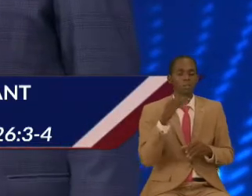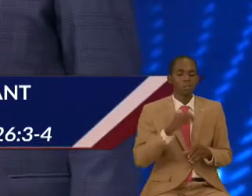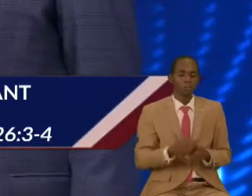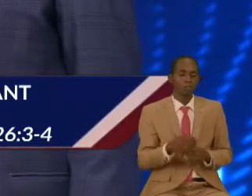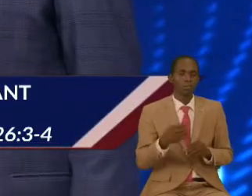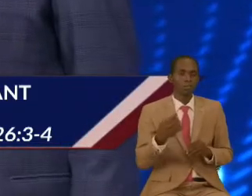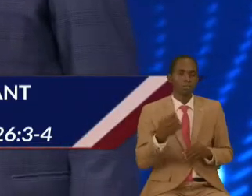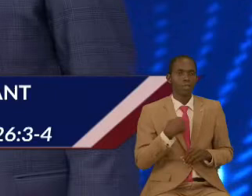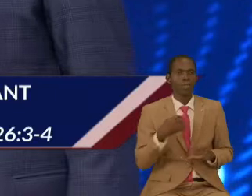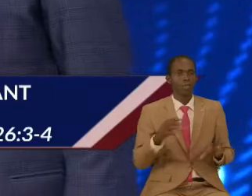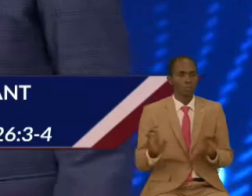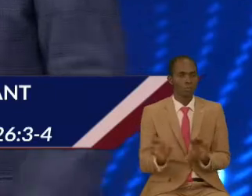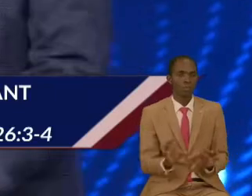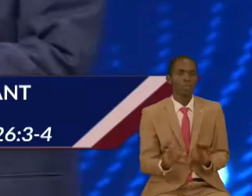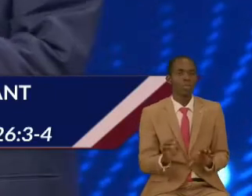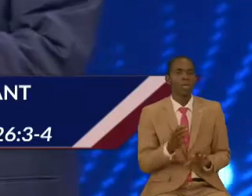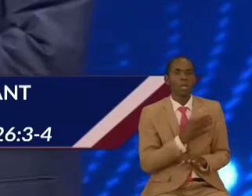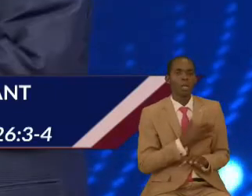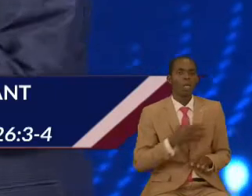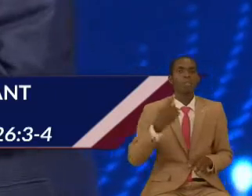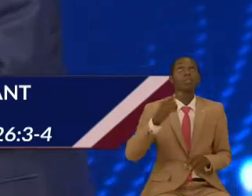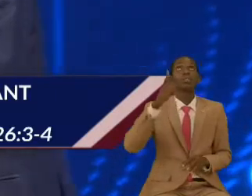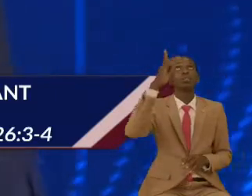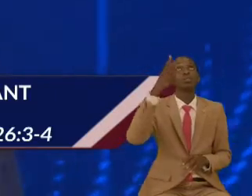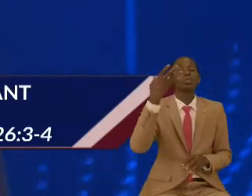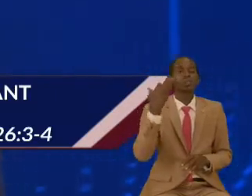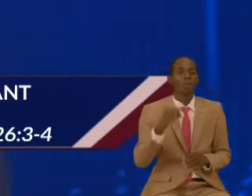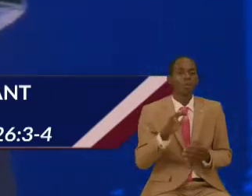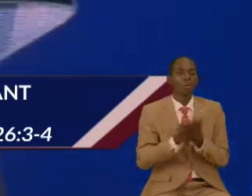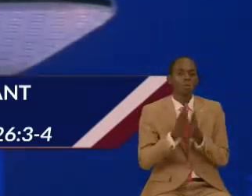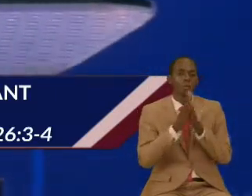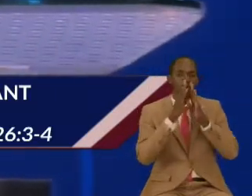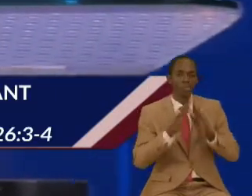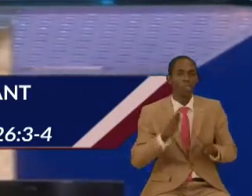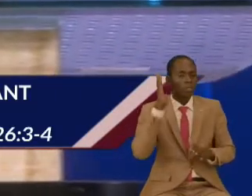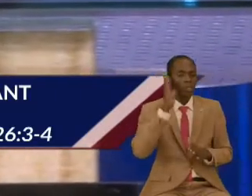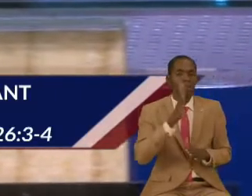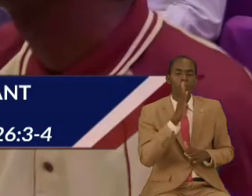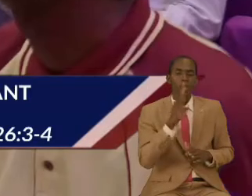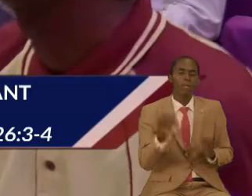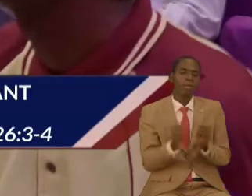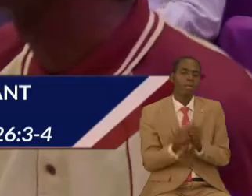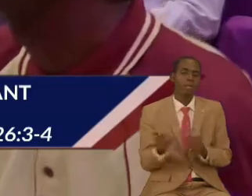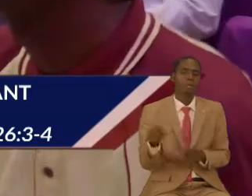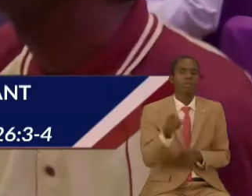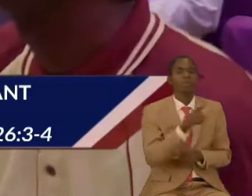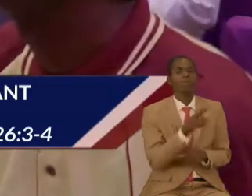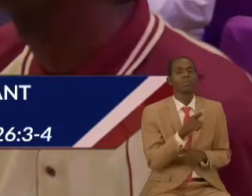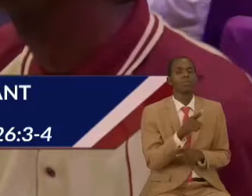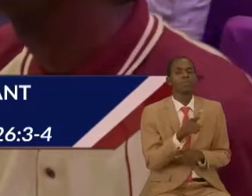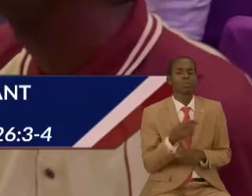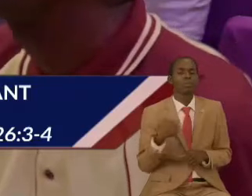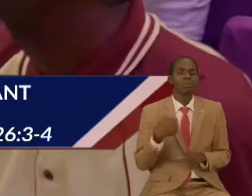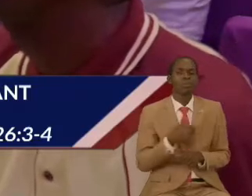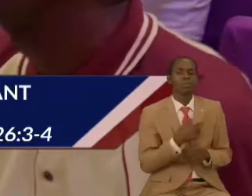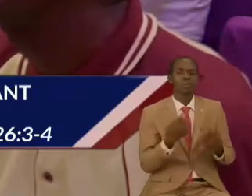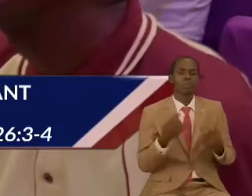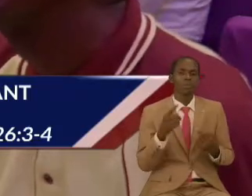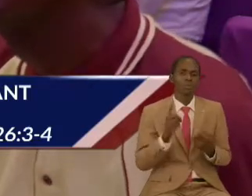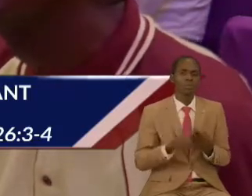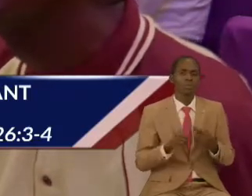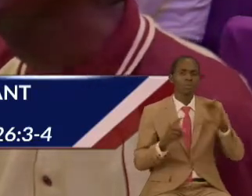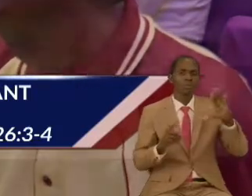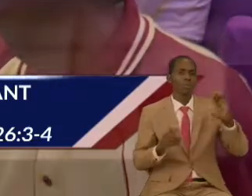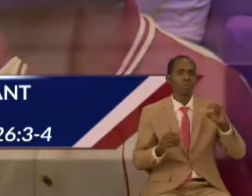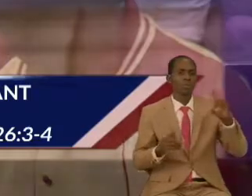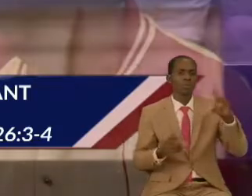me do, and the God of peace shall be with you. We come to